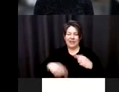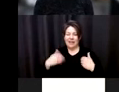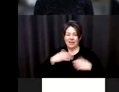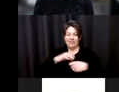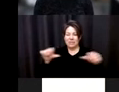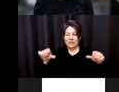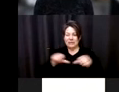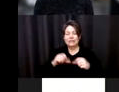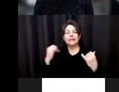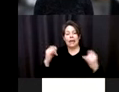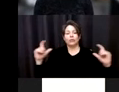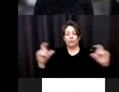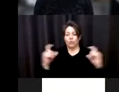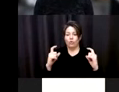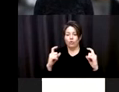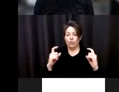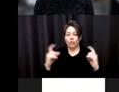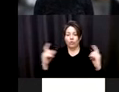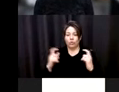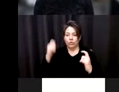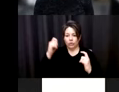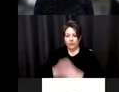in a smaller version of itself,